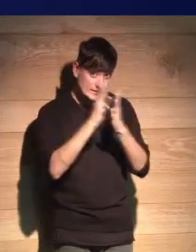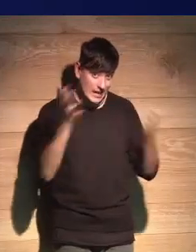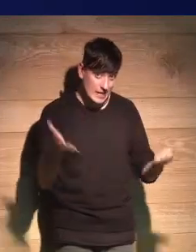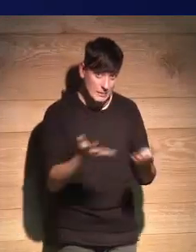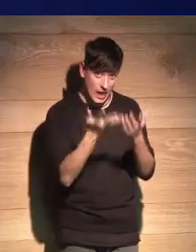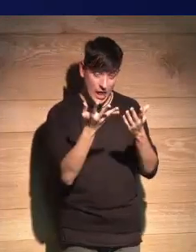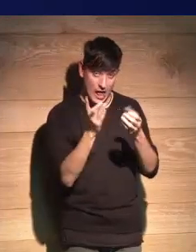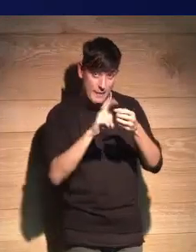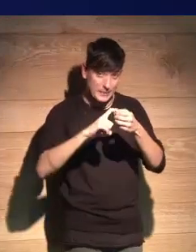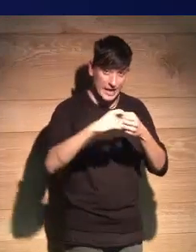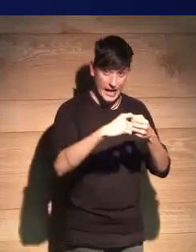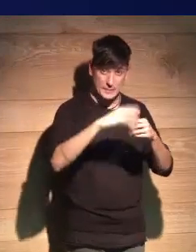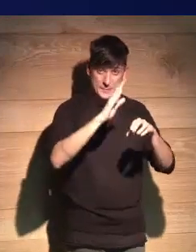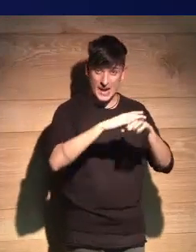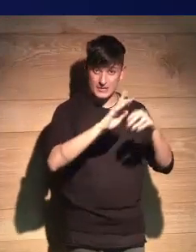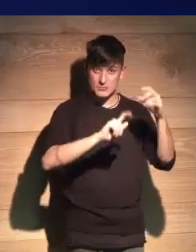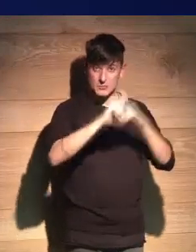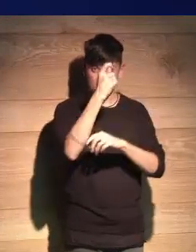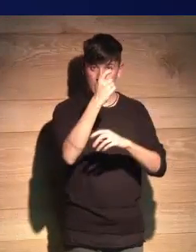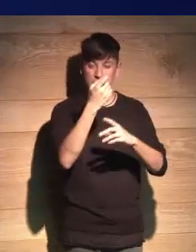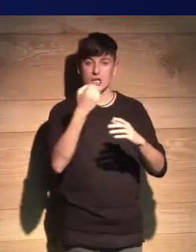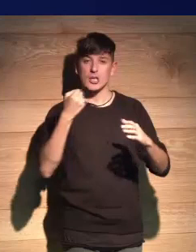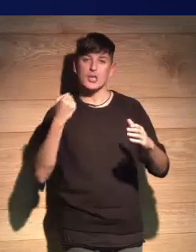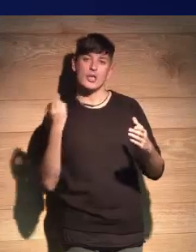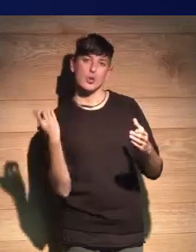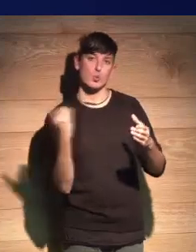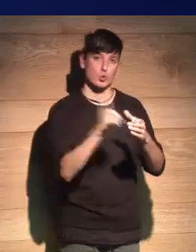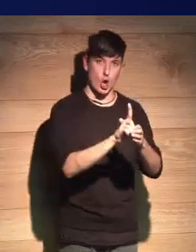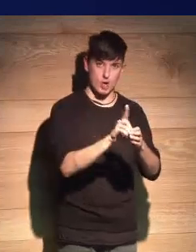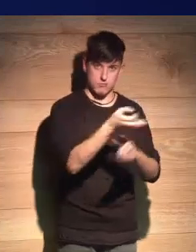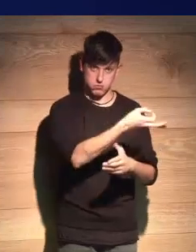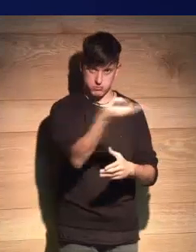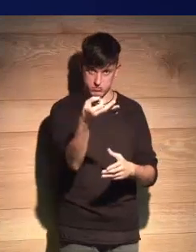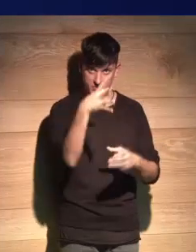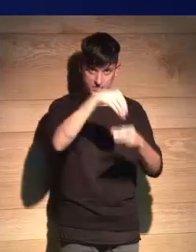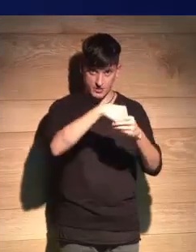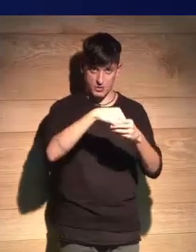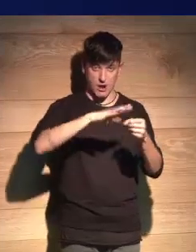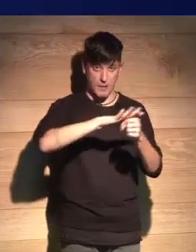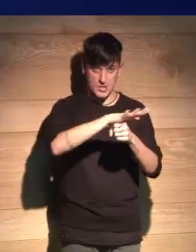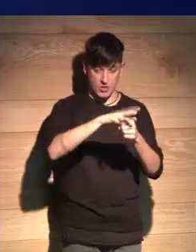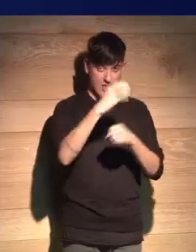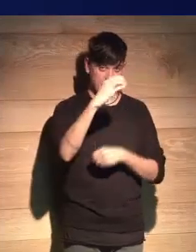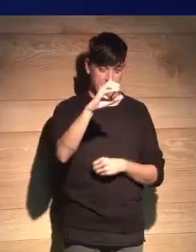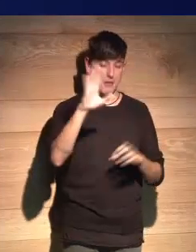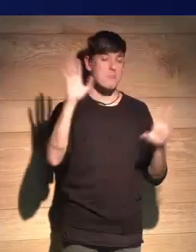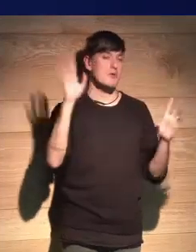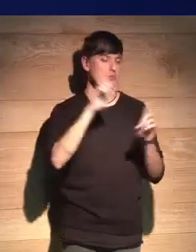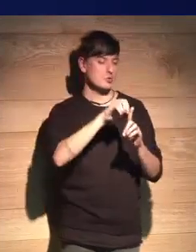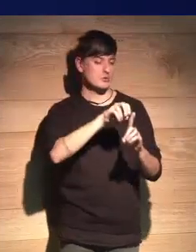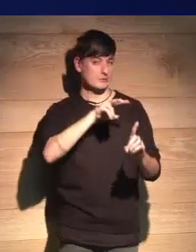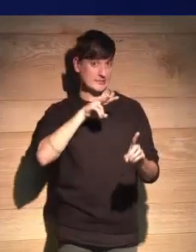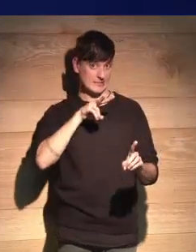large, both men and women, to achieve effective inclusion in the field of